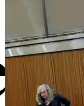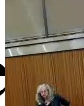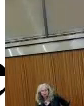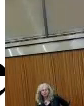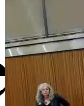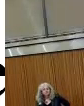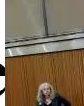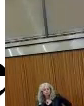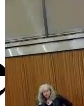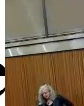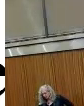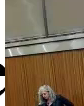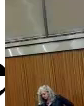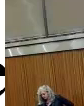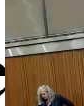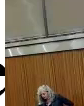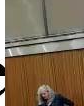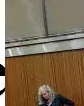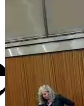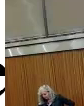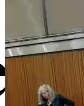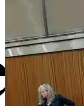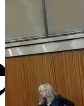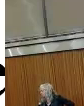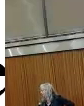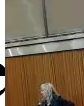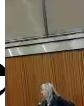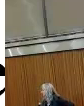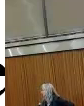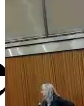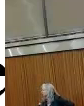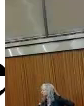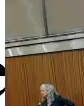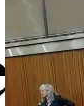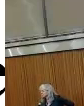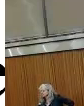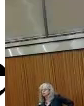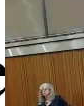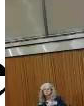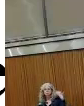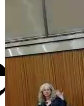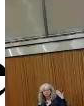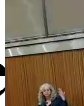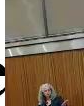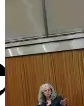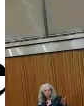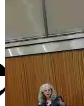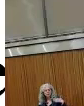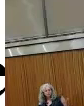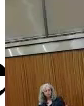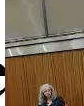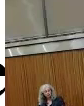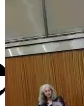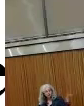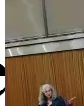and these disparities are really the result of Decades of discrimination in the lending industry whether it's you know